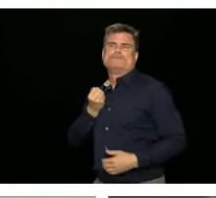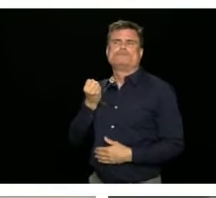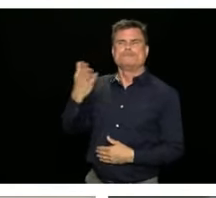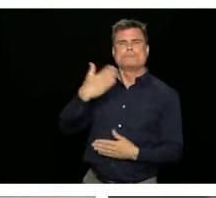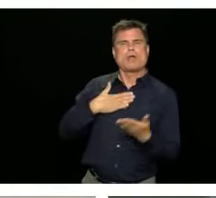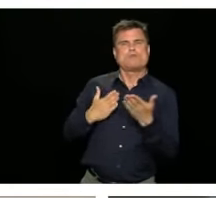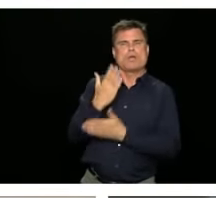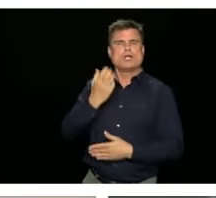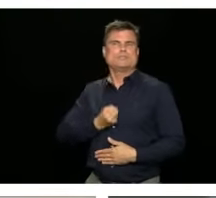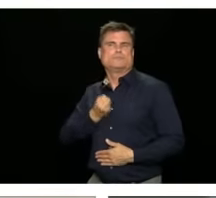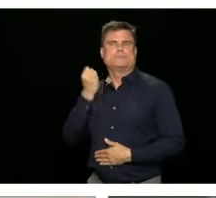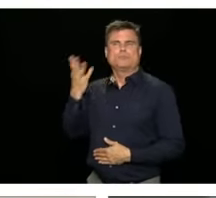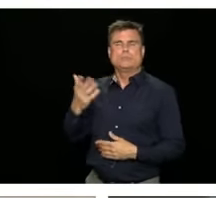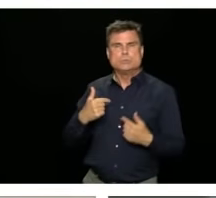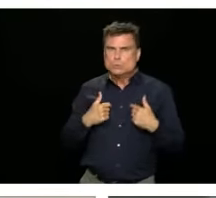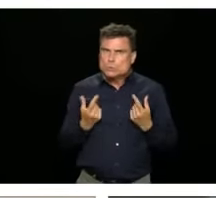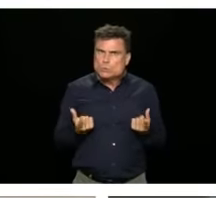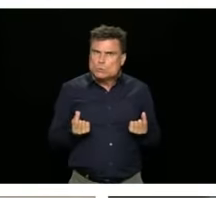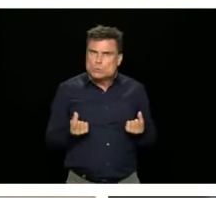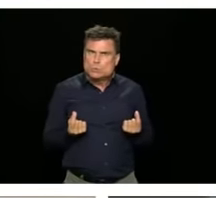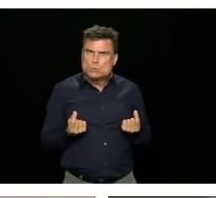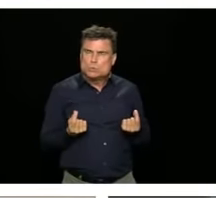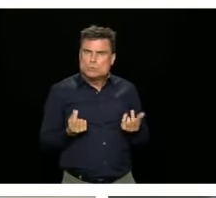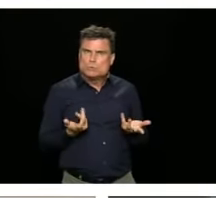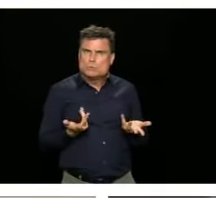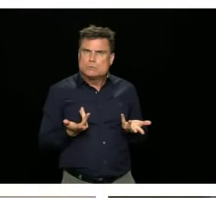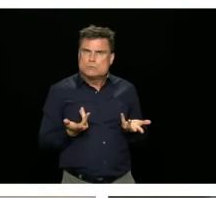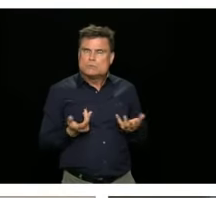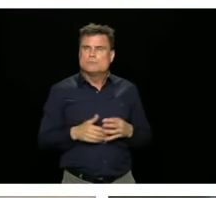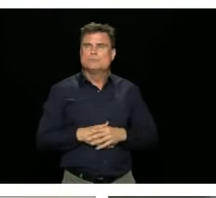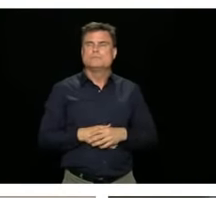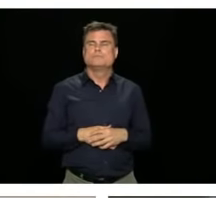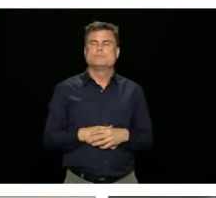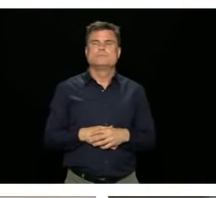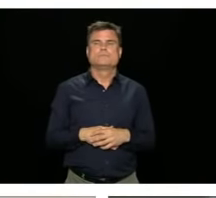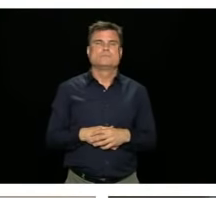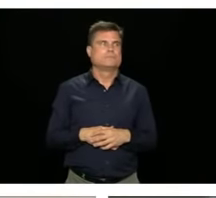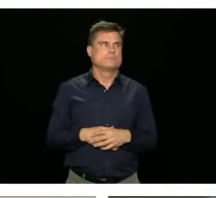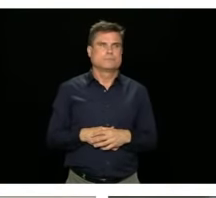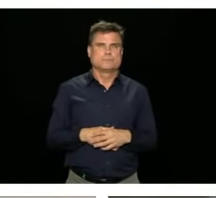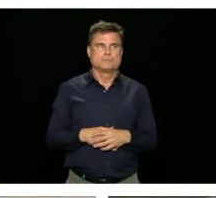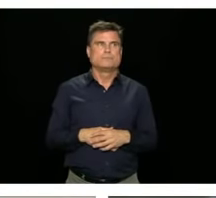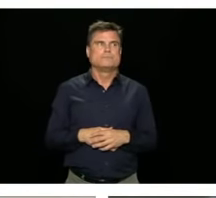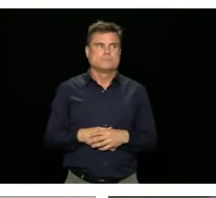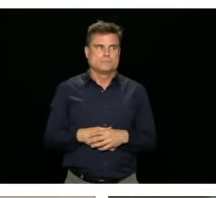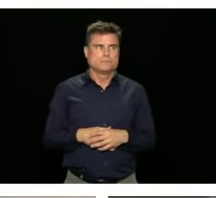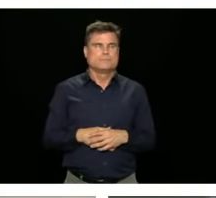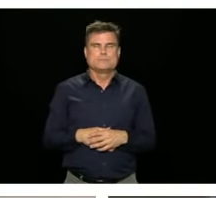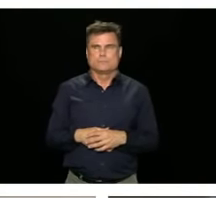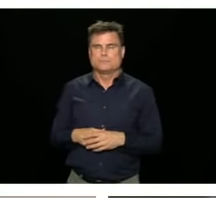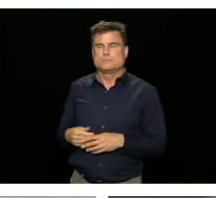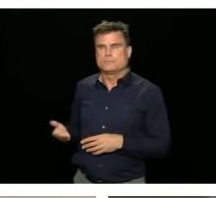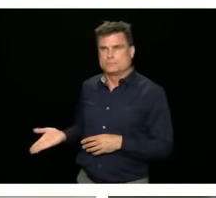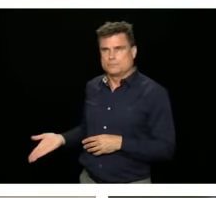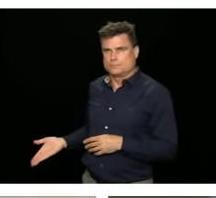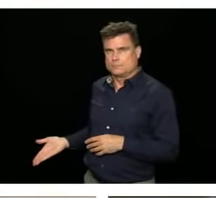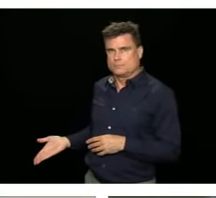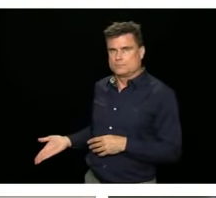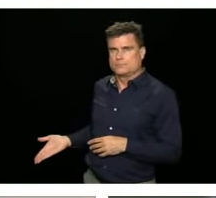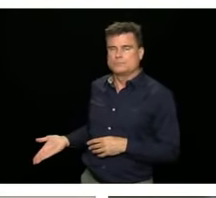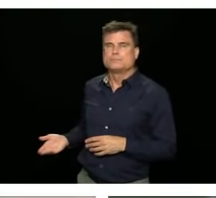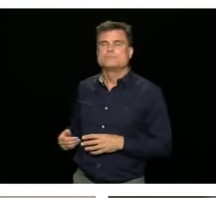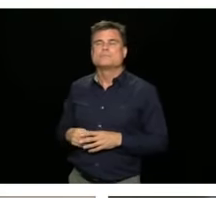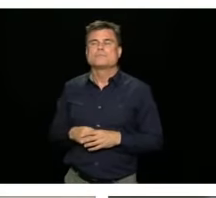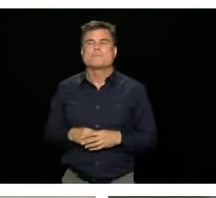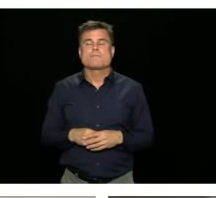I did a consultation last summer traveling through the province on this topic of racism. And this topic comes up a